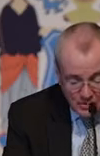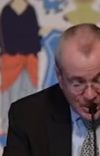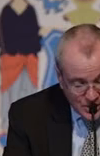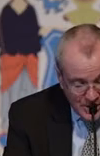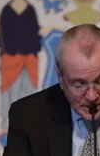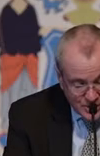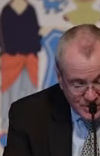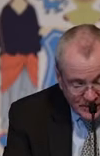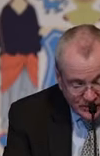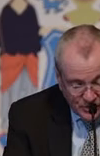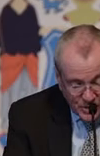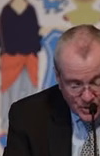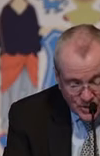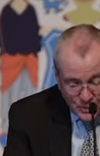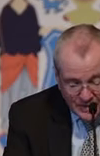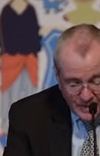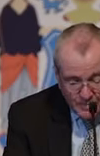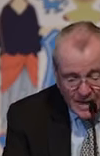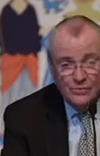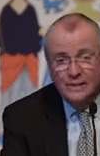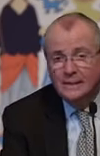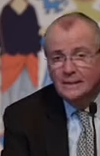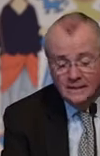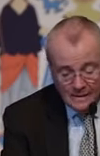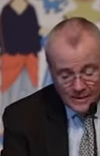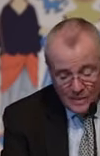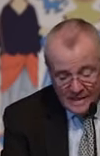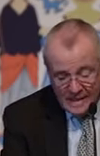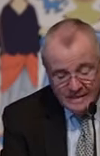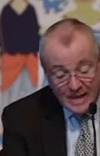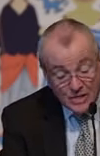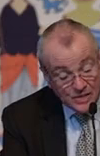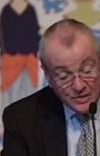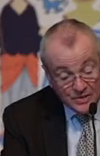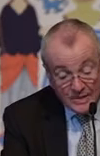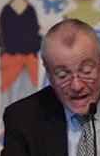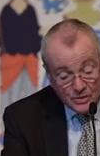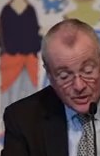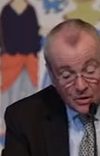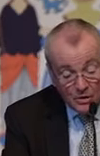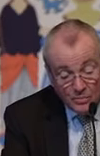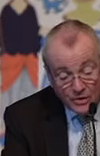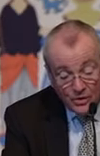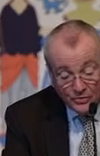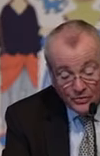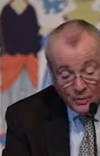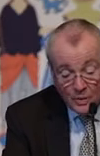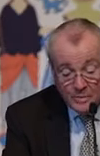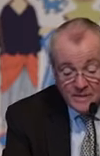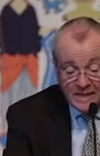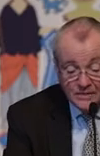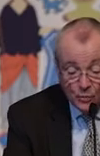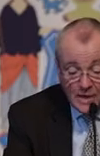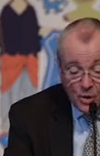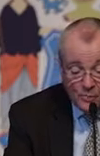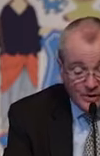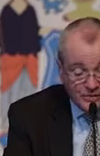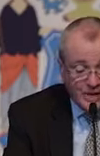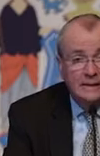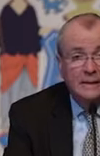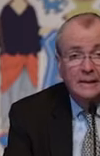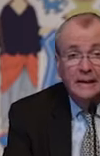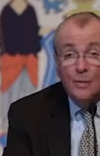these are much needed spaces to ensure that we have the capacity that we need, not just for today or tomorrow, but also for when we begin to